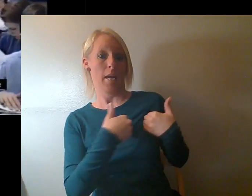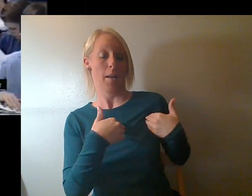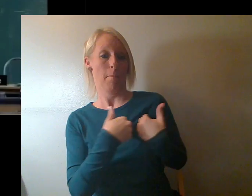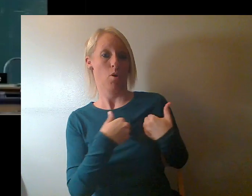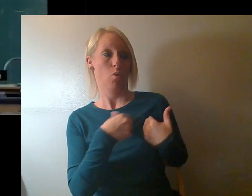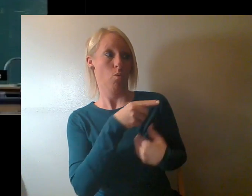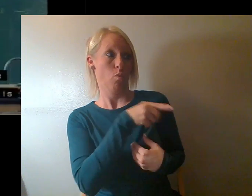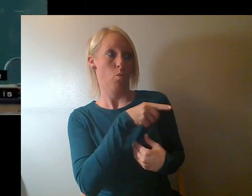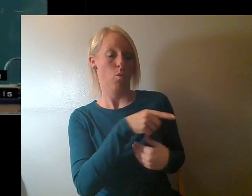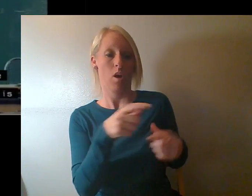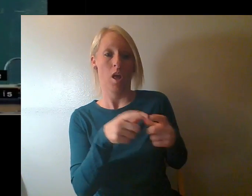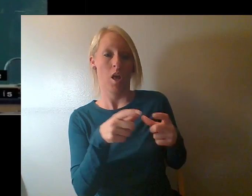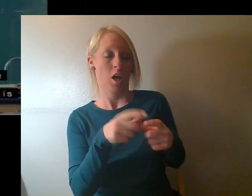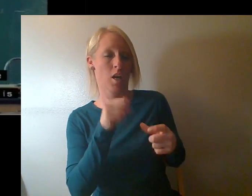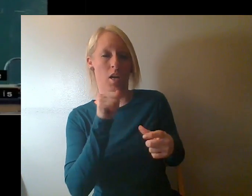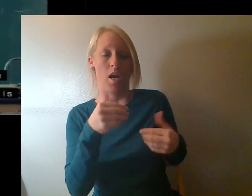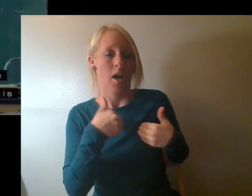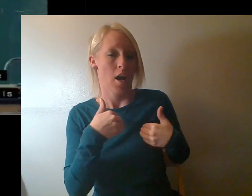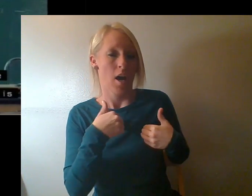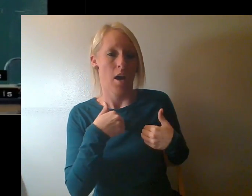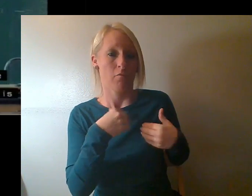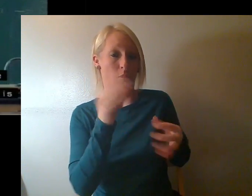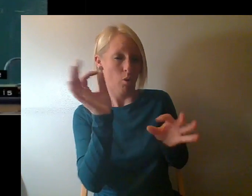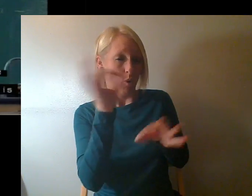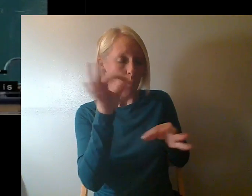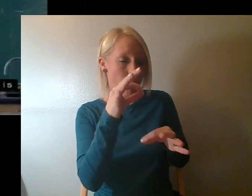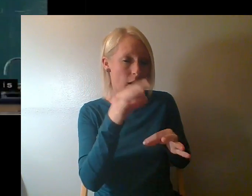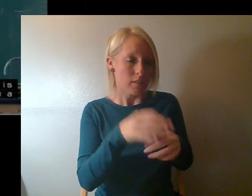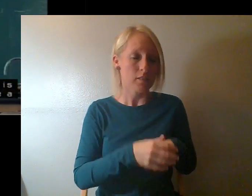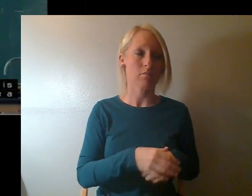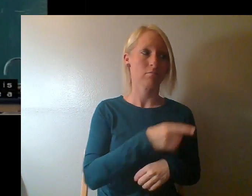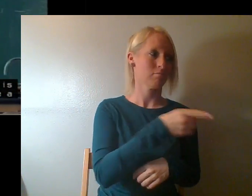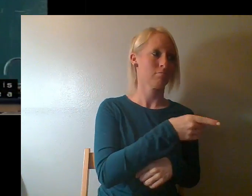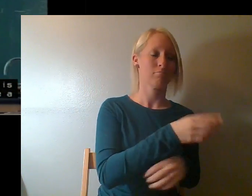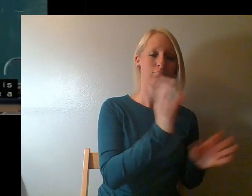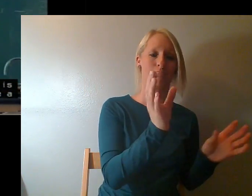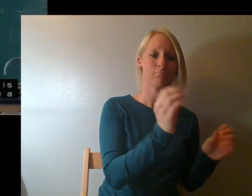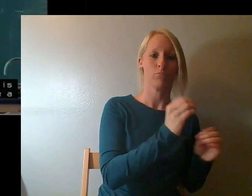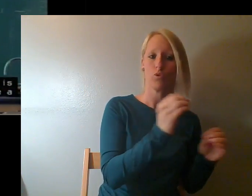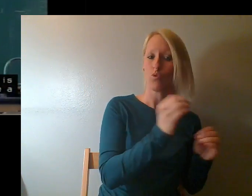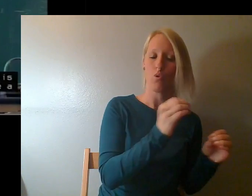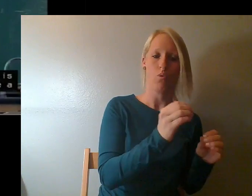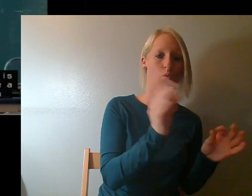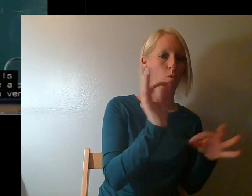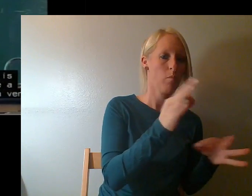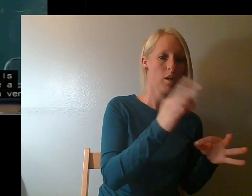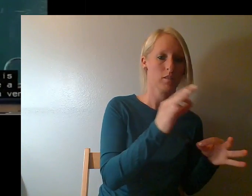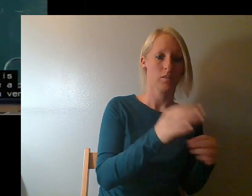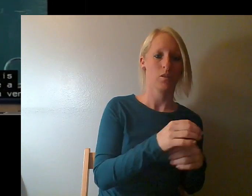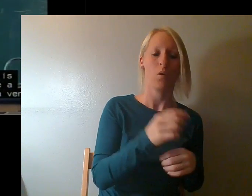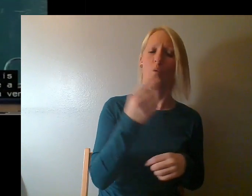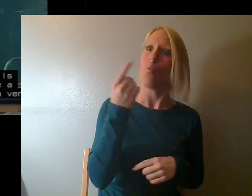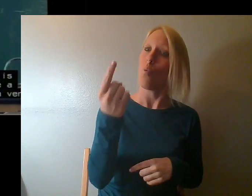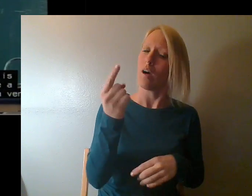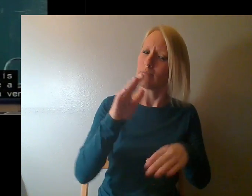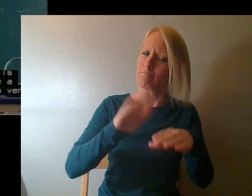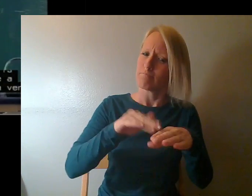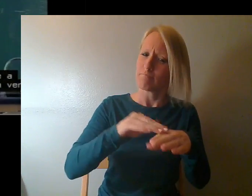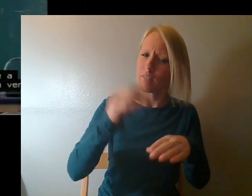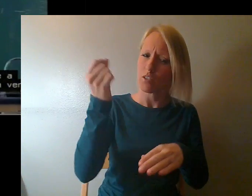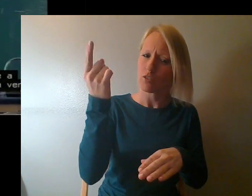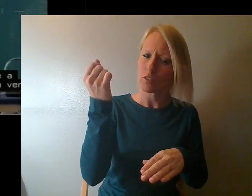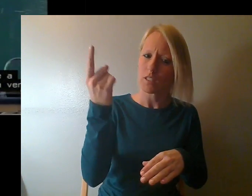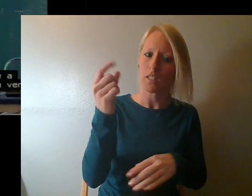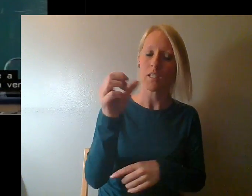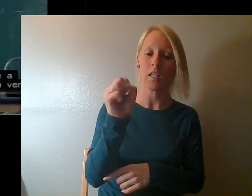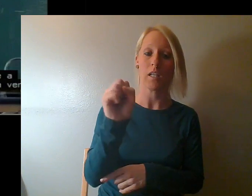right, the only exception to that is the sea slug, which can use a plant's chloroplast for a very short